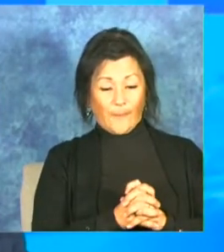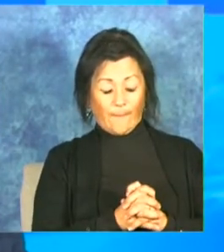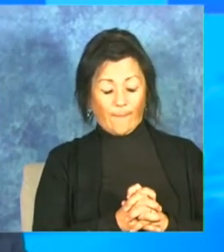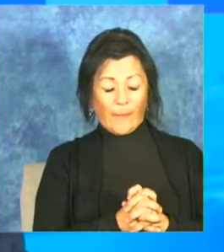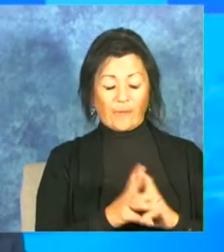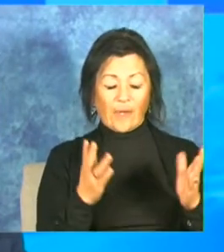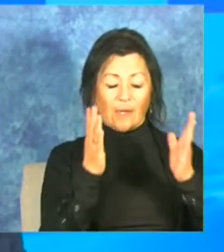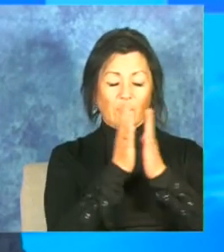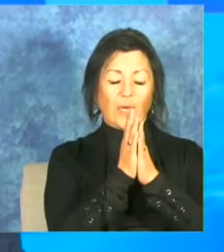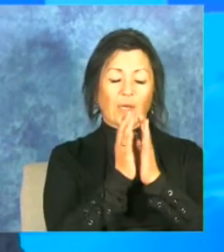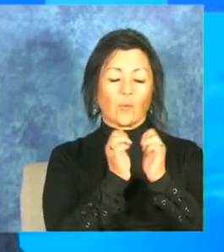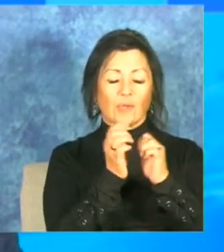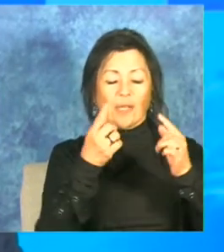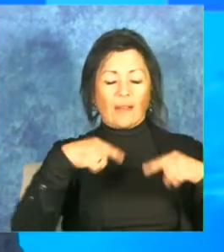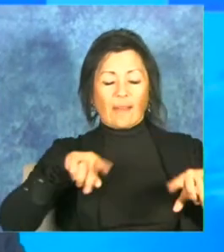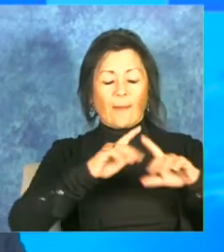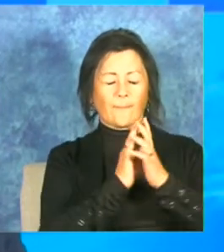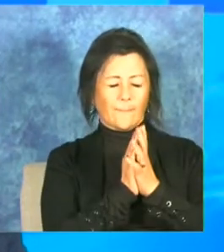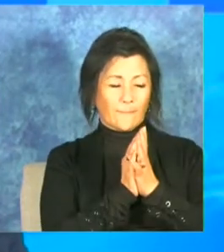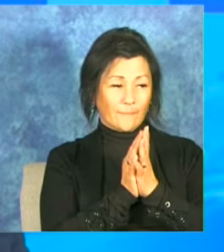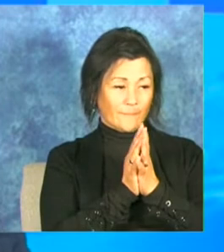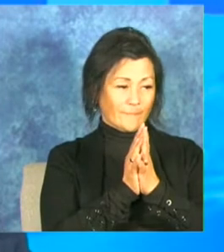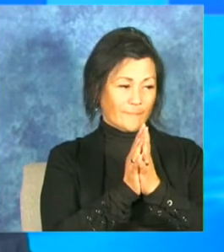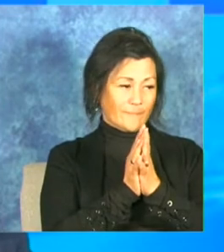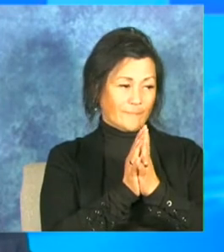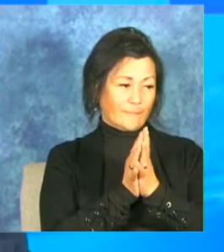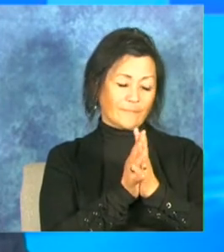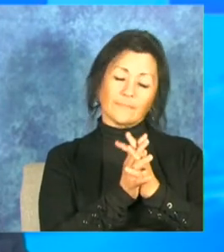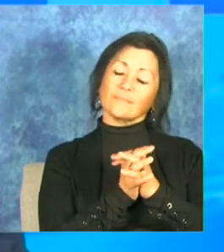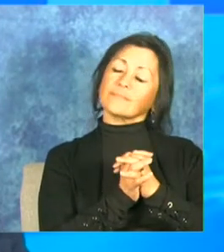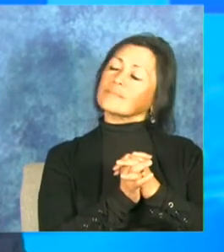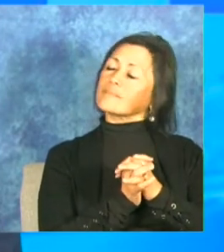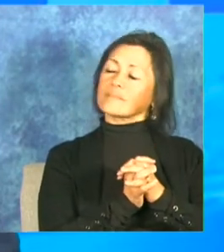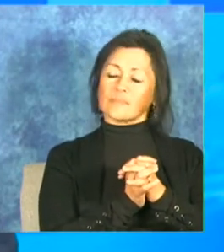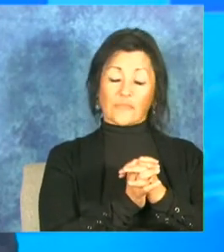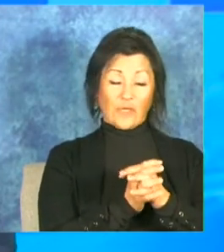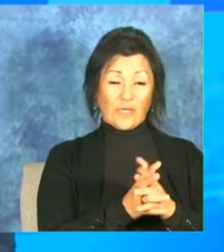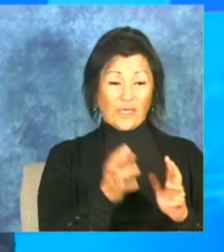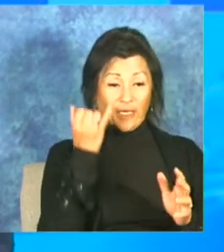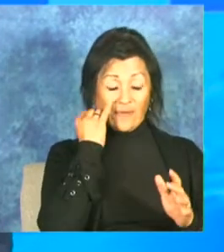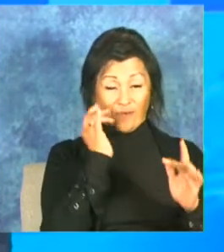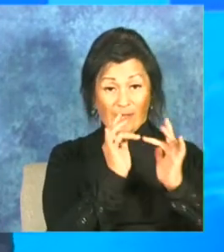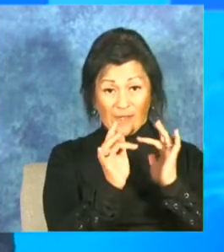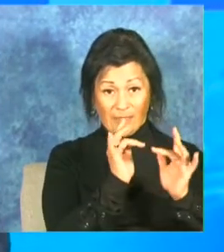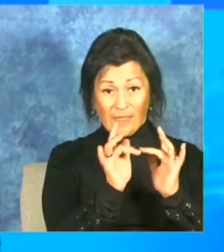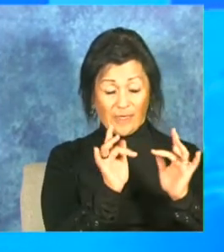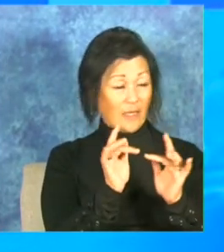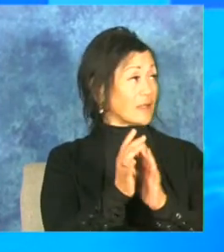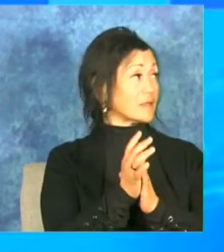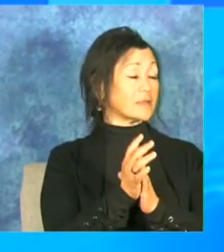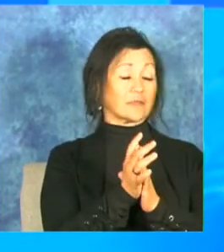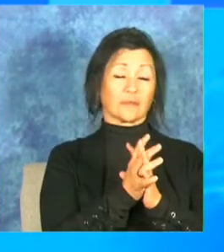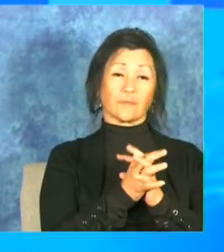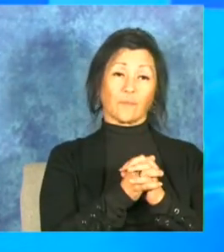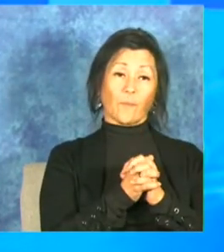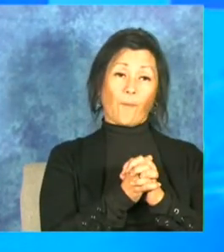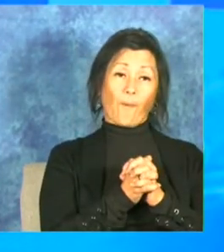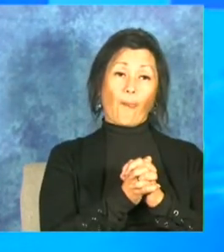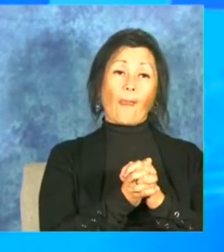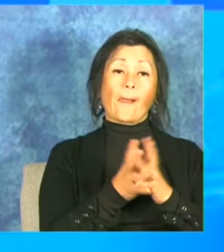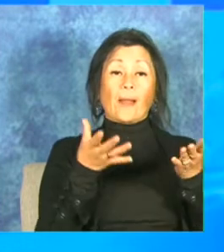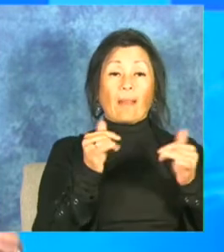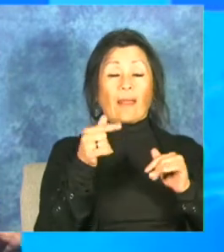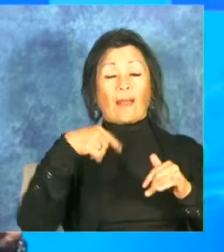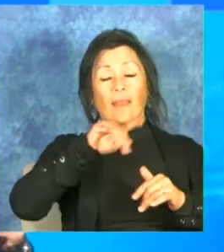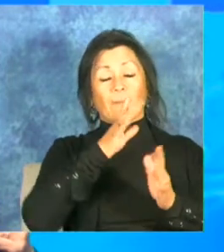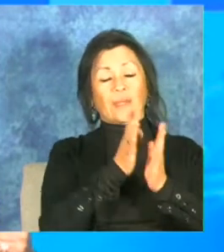Let me pray with them. Maybe answer any questions they have. For those online, right where they're at, may they